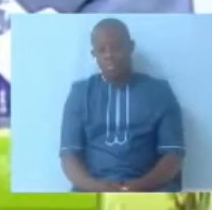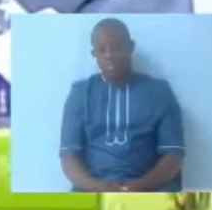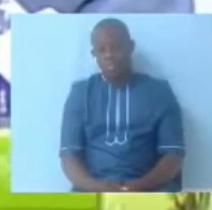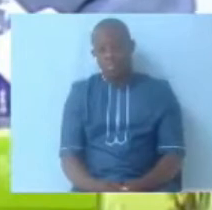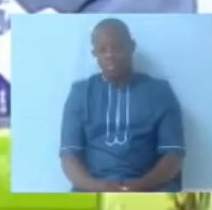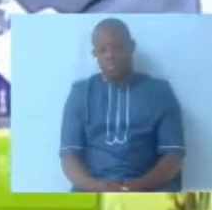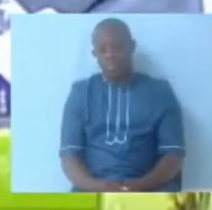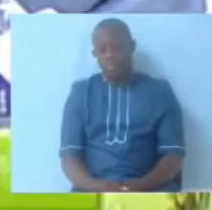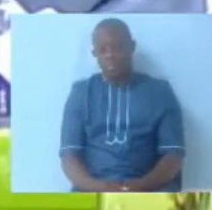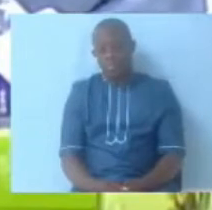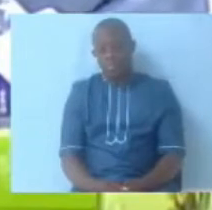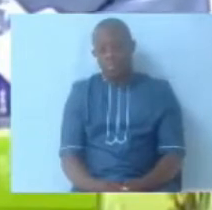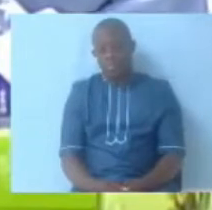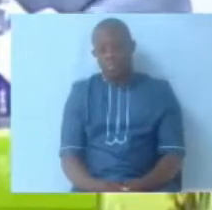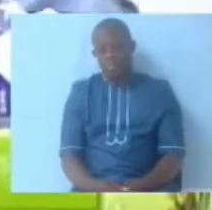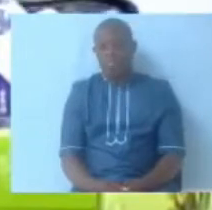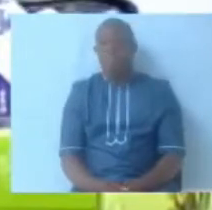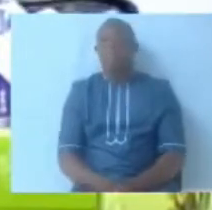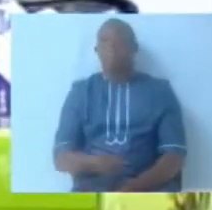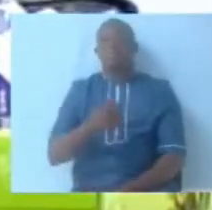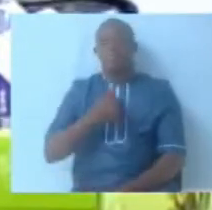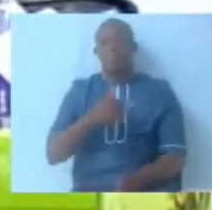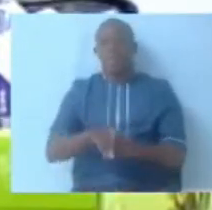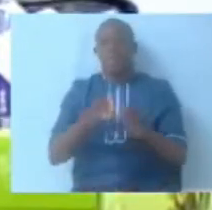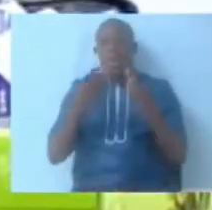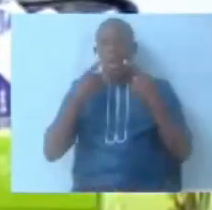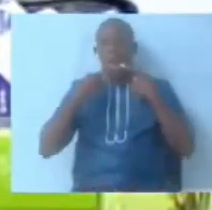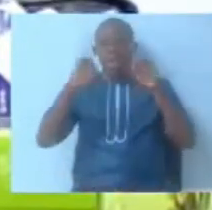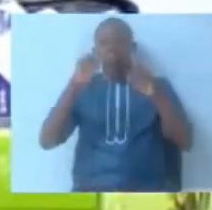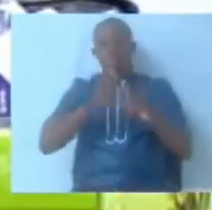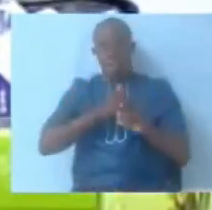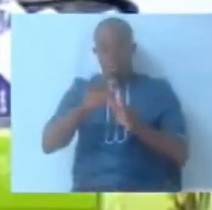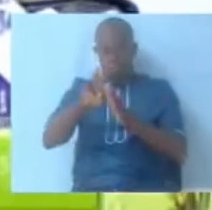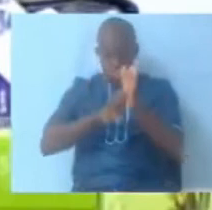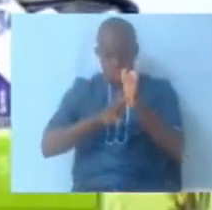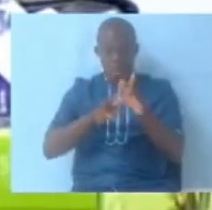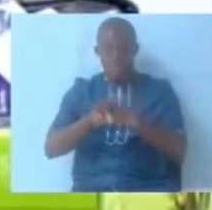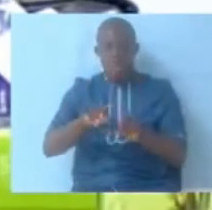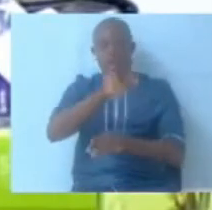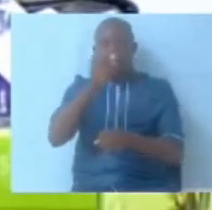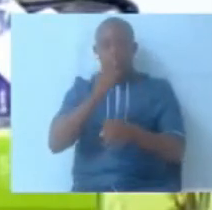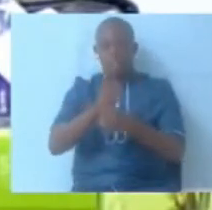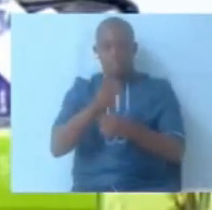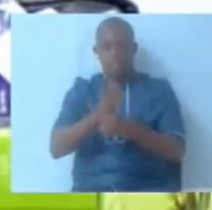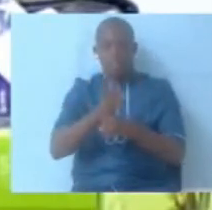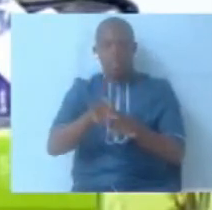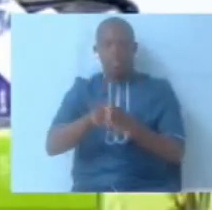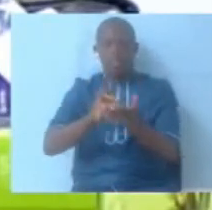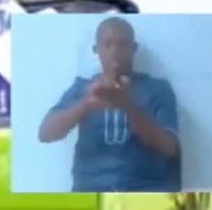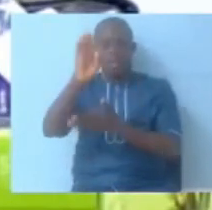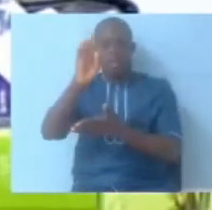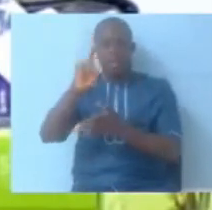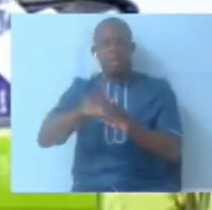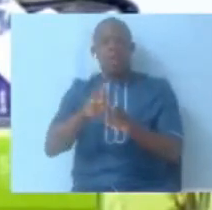long. So I delivered my ruling and then I made an order that the accused persons be remanded